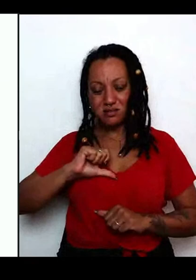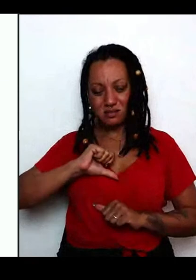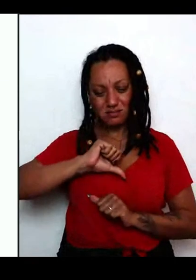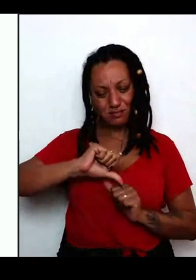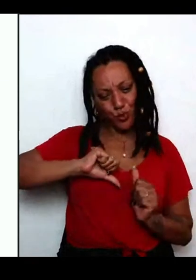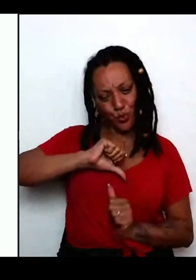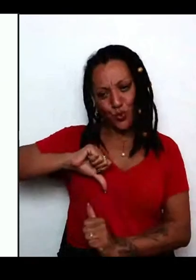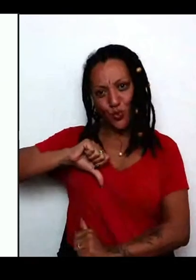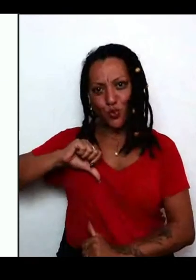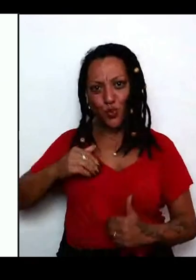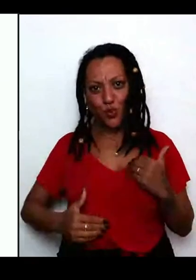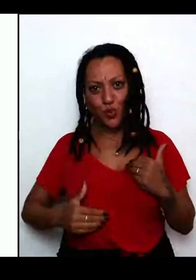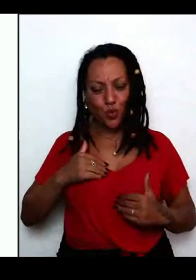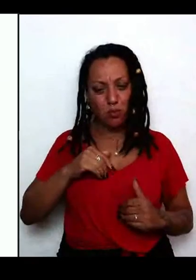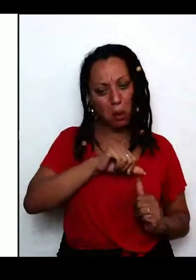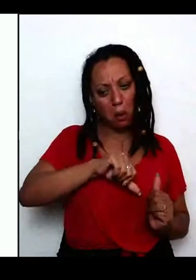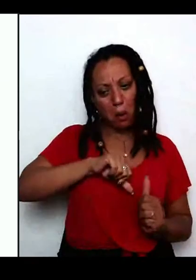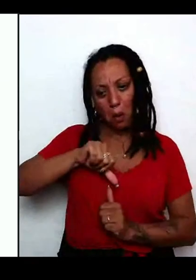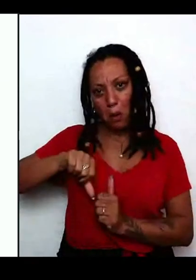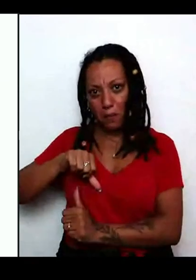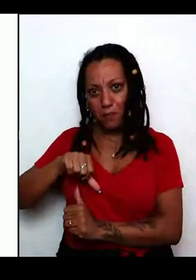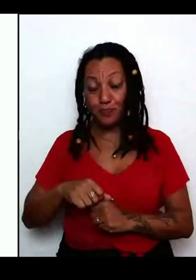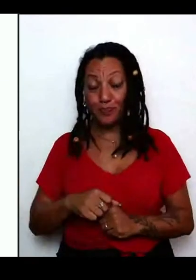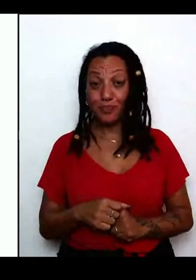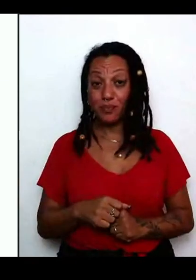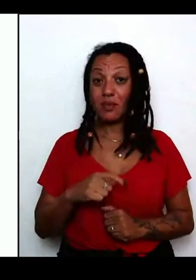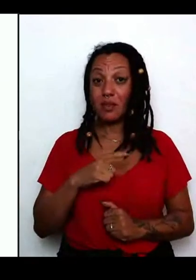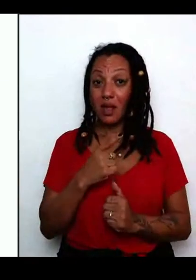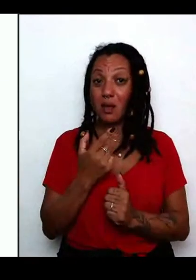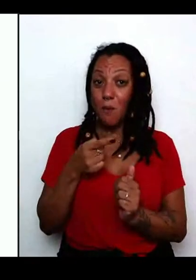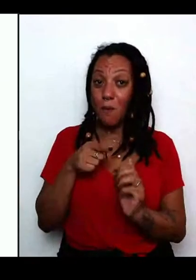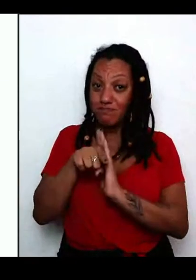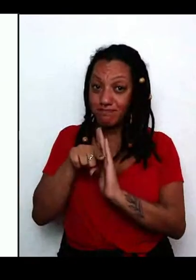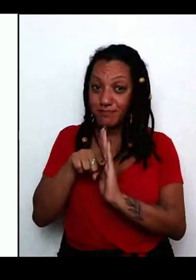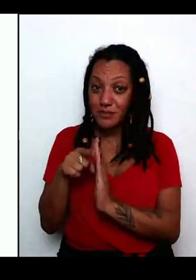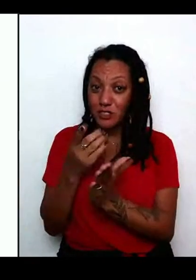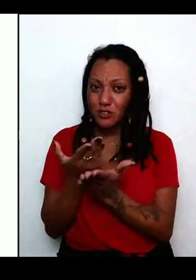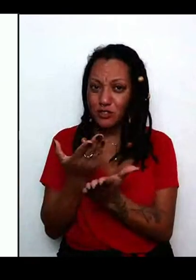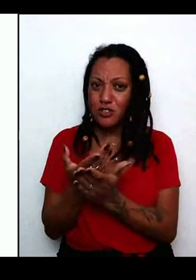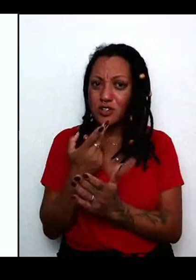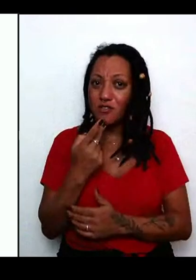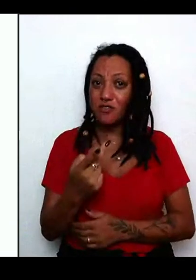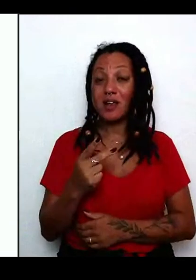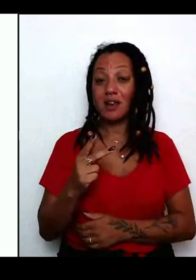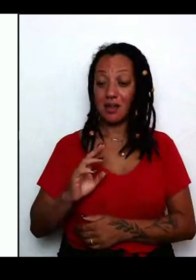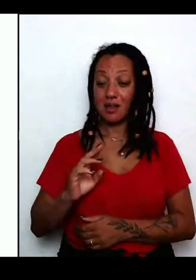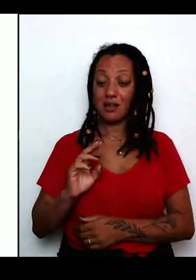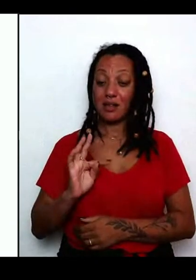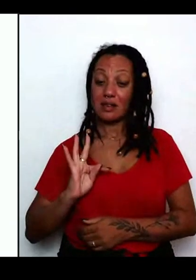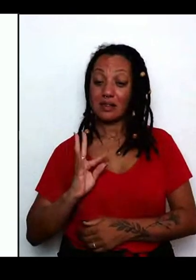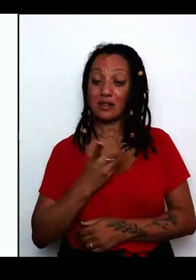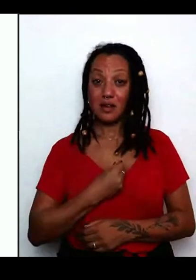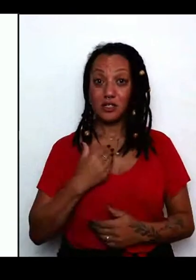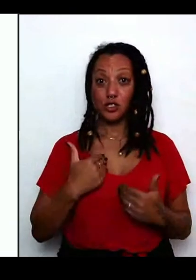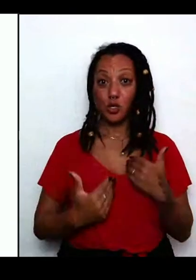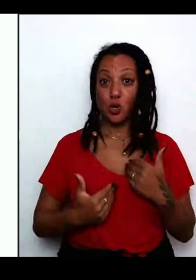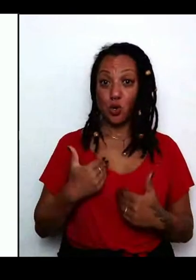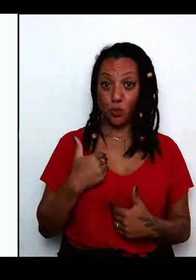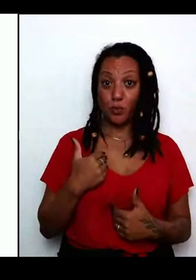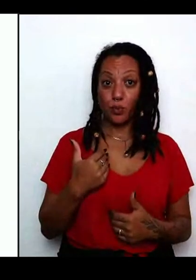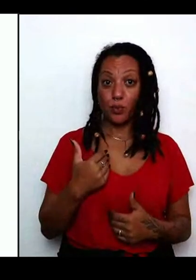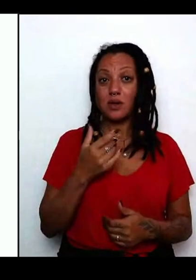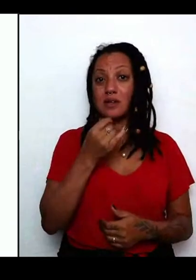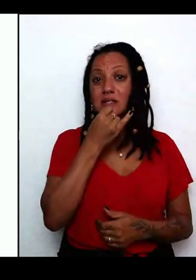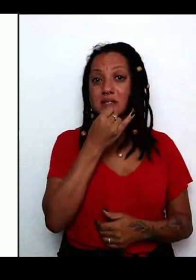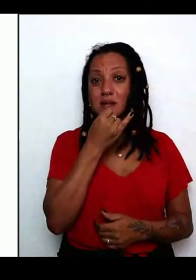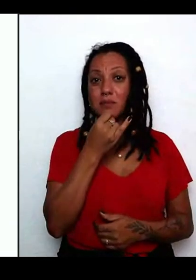corporate reality when she beautifully writes that all of us are partly coral reefs in